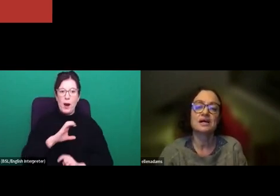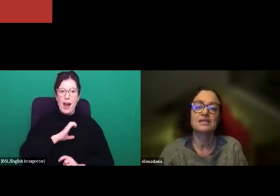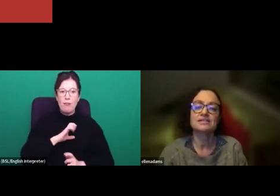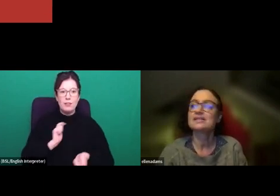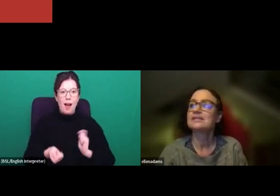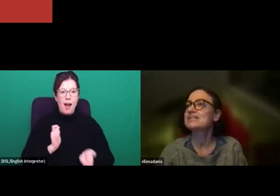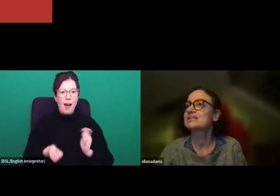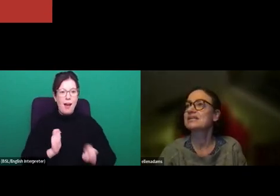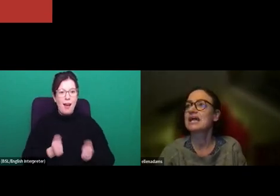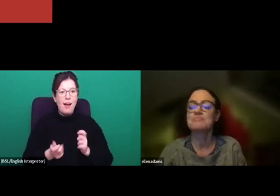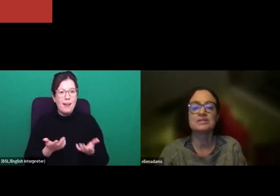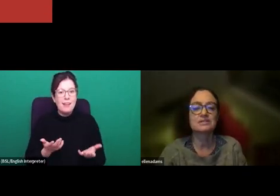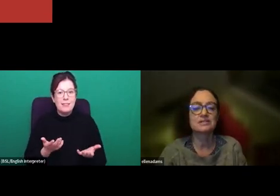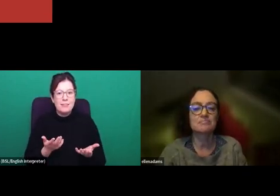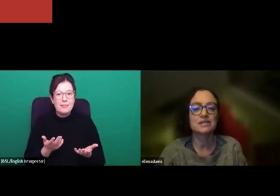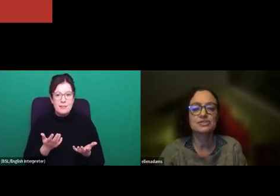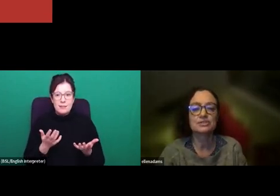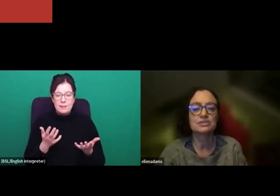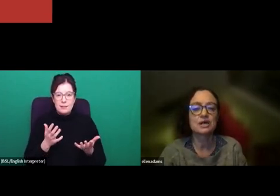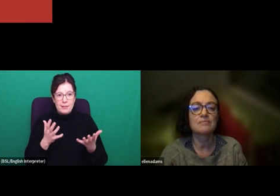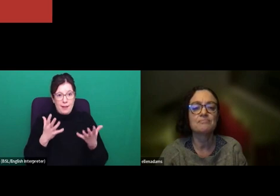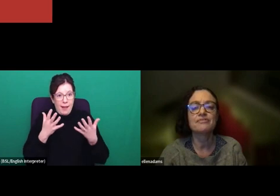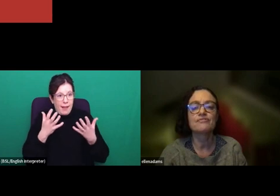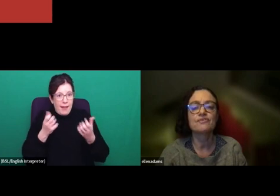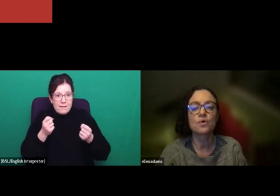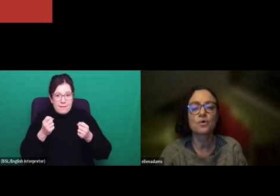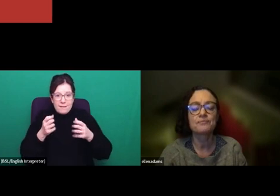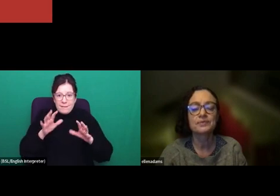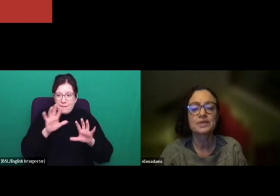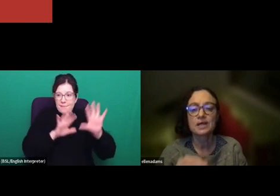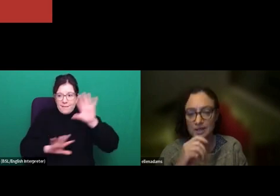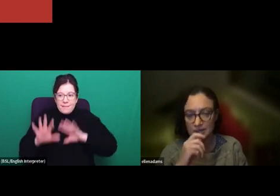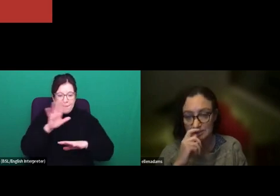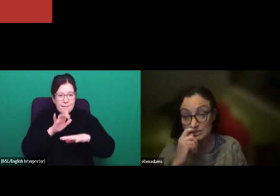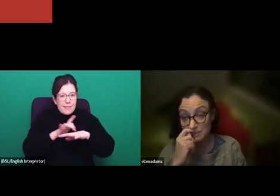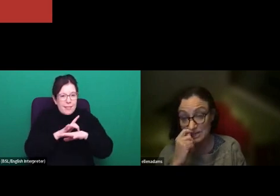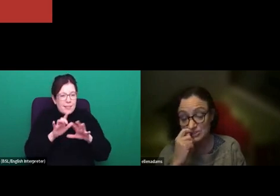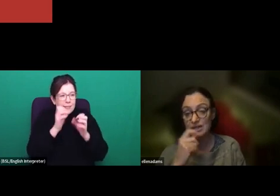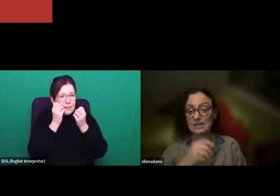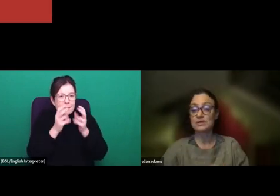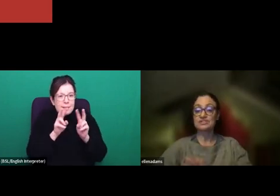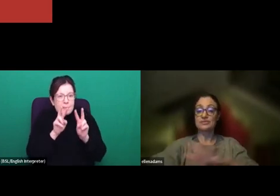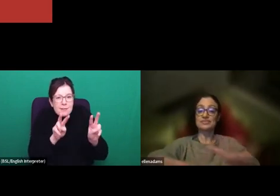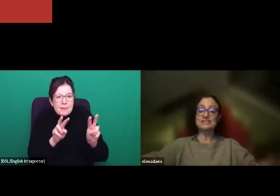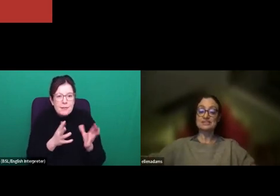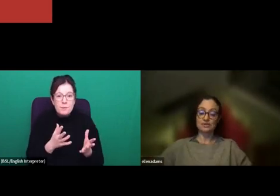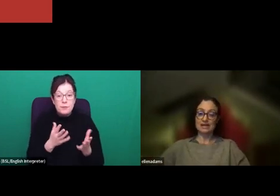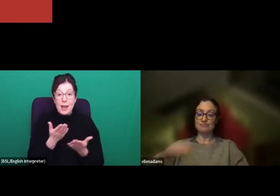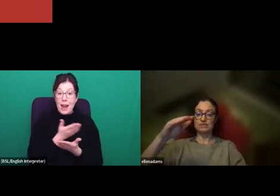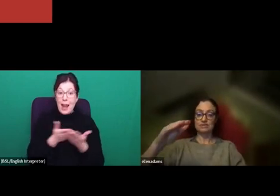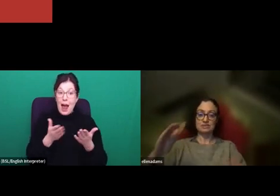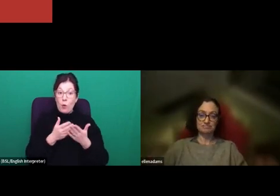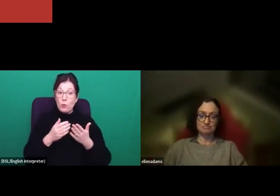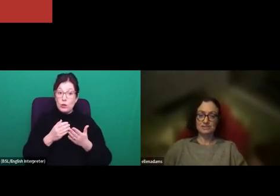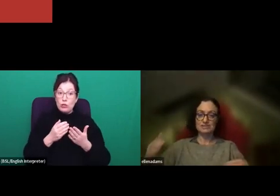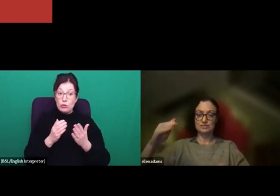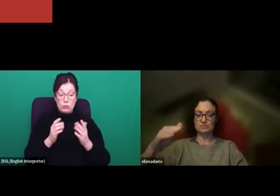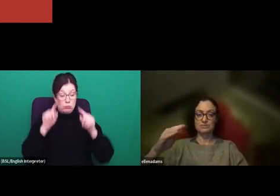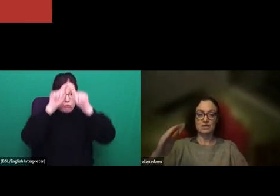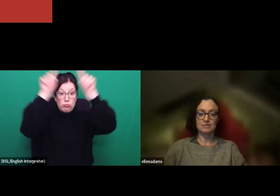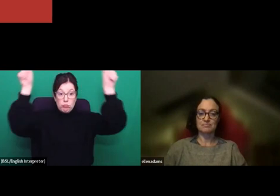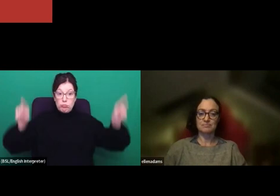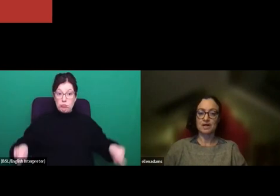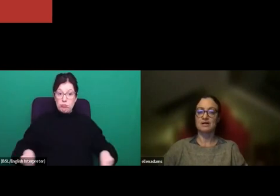the cinematic elements that I mentioned before. It's a spatial language. So this is your canvas. This